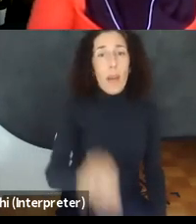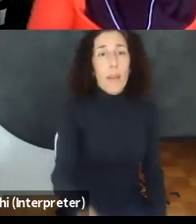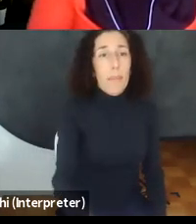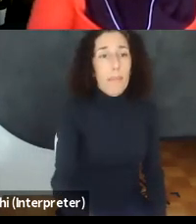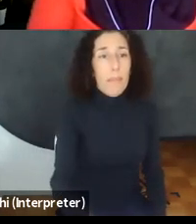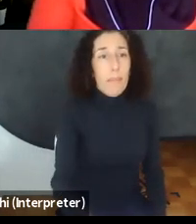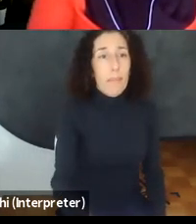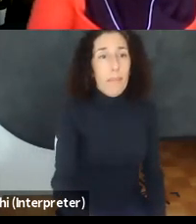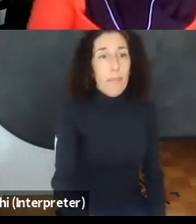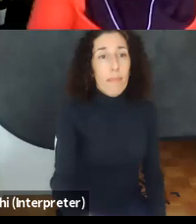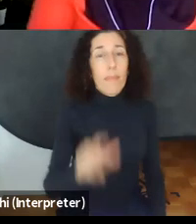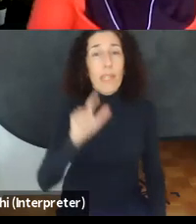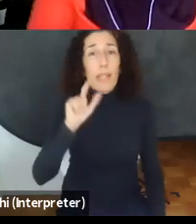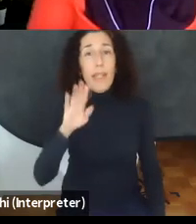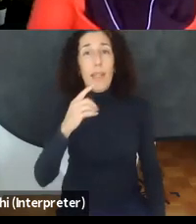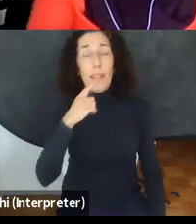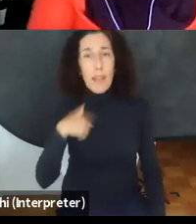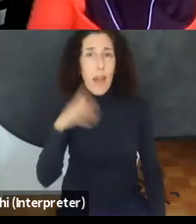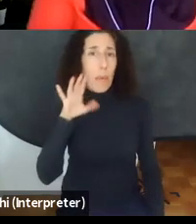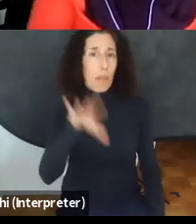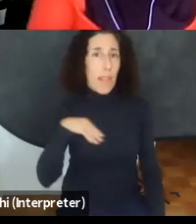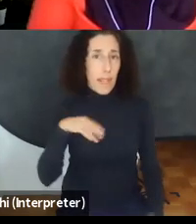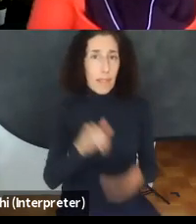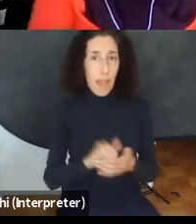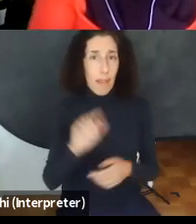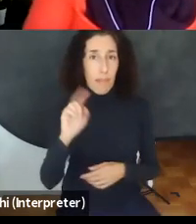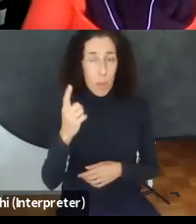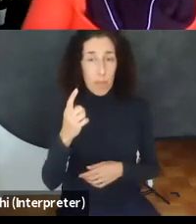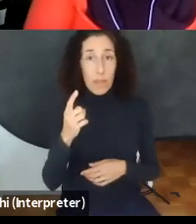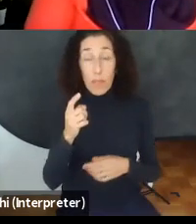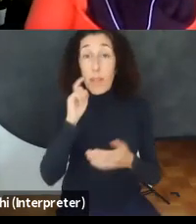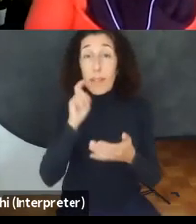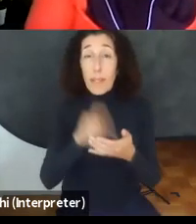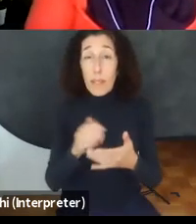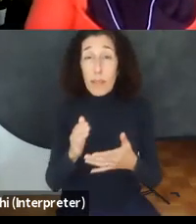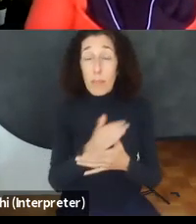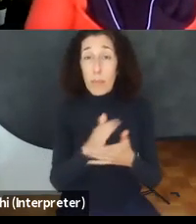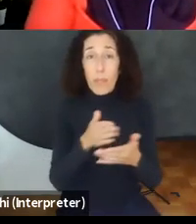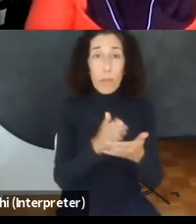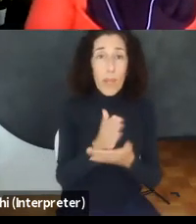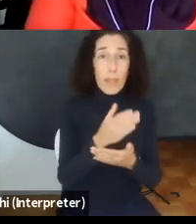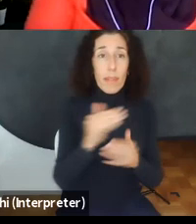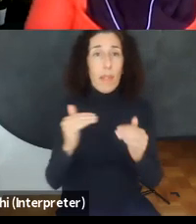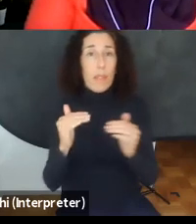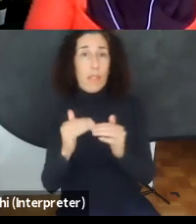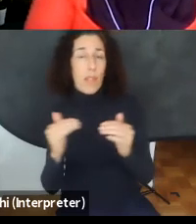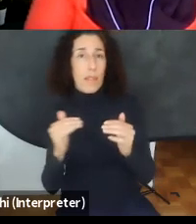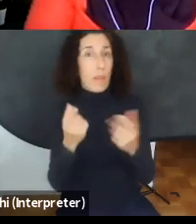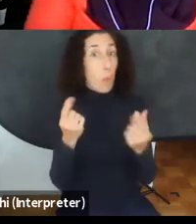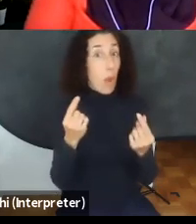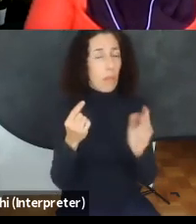first. I often draw the distinction between rights and justice in this way. Disability rights